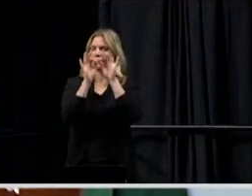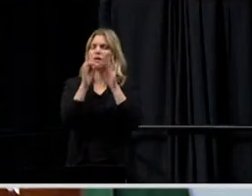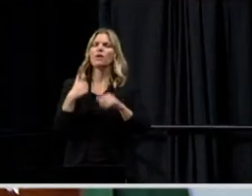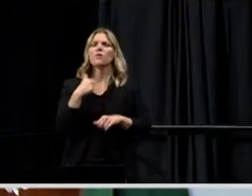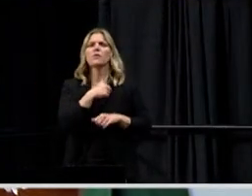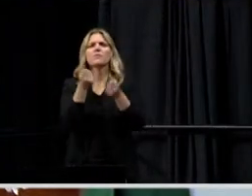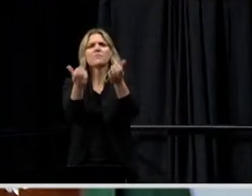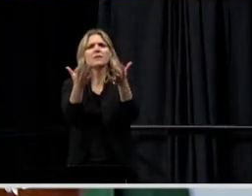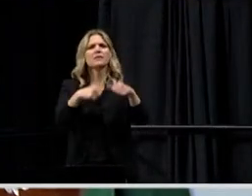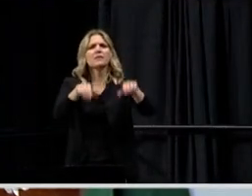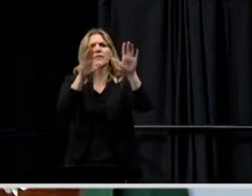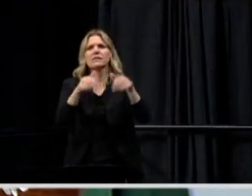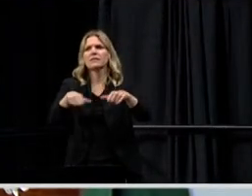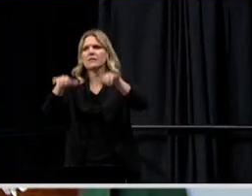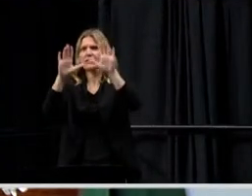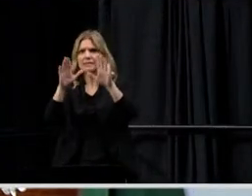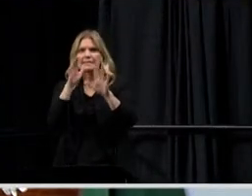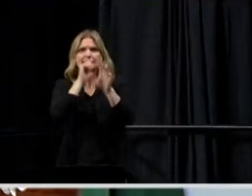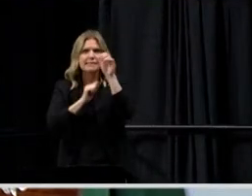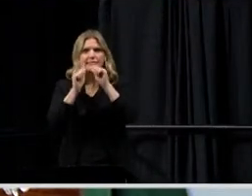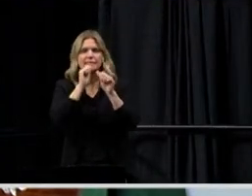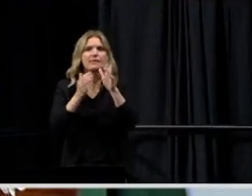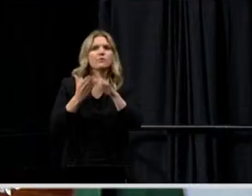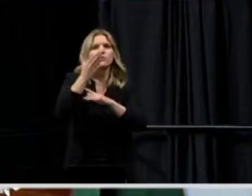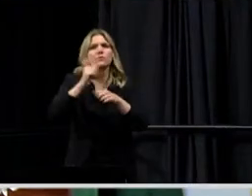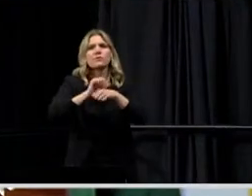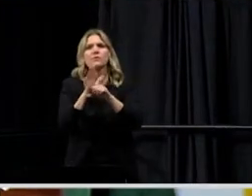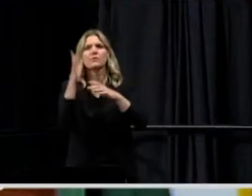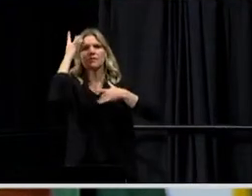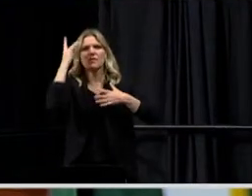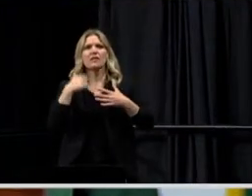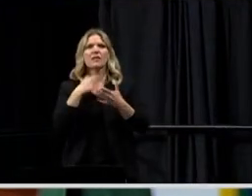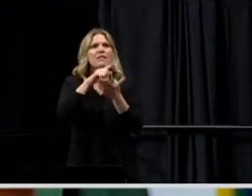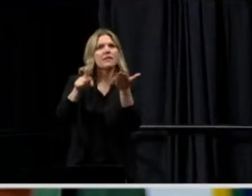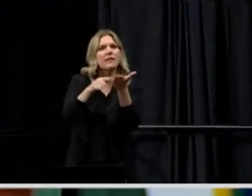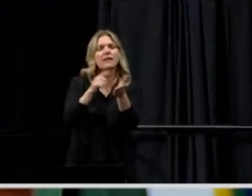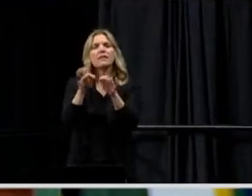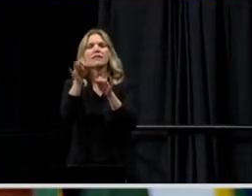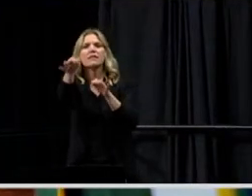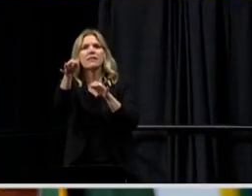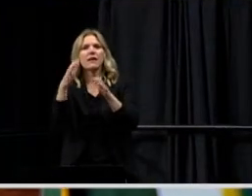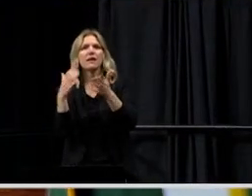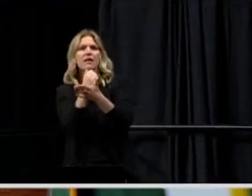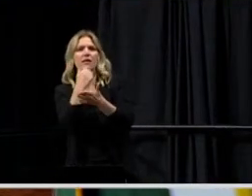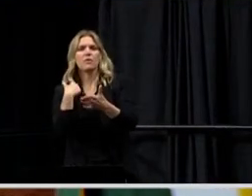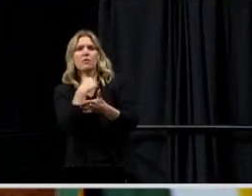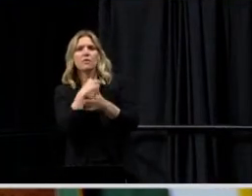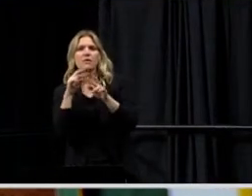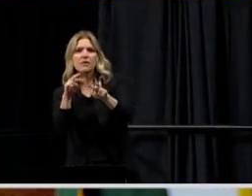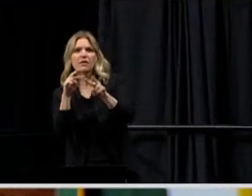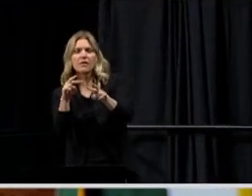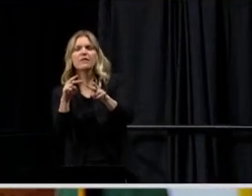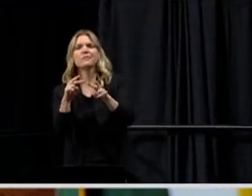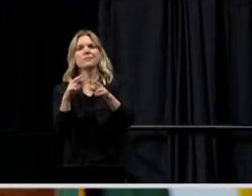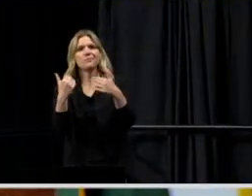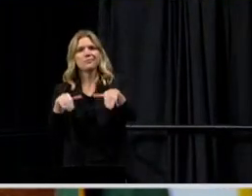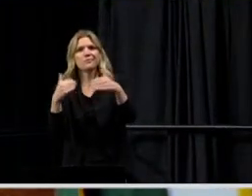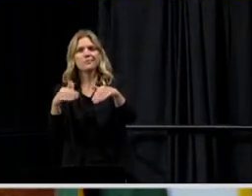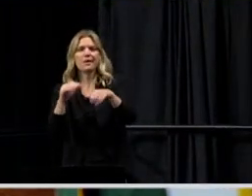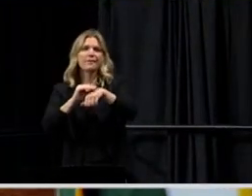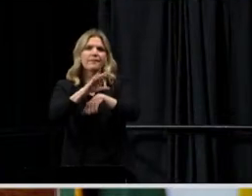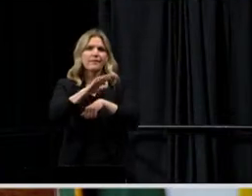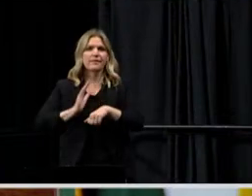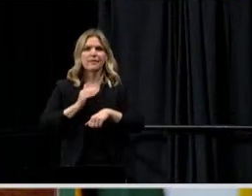countless sacrifices to make it through the pandemic, and dealing with all of the canceled and delayed opportunities we were looking forward to this year took a toll on our mental